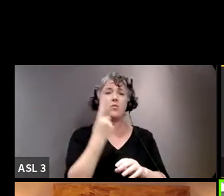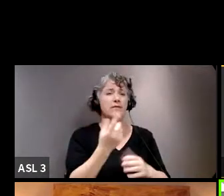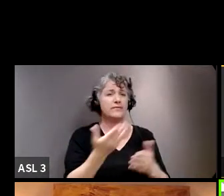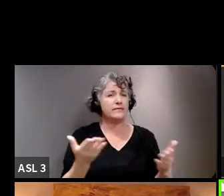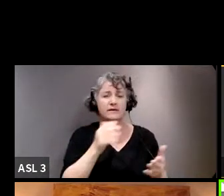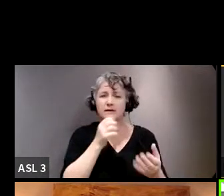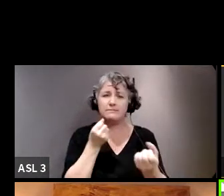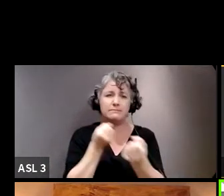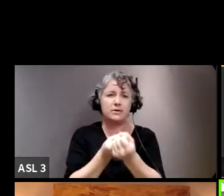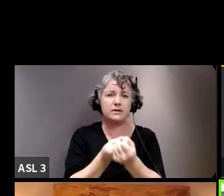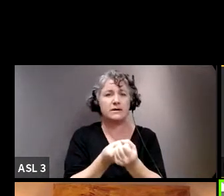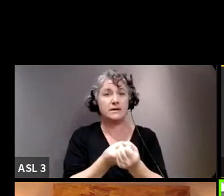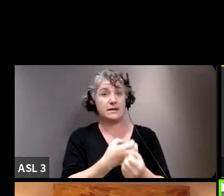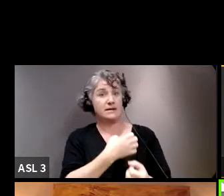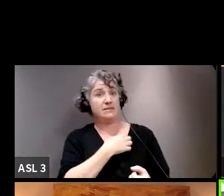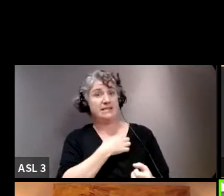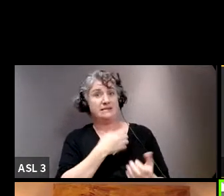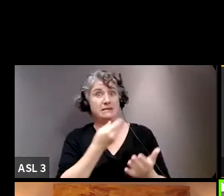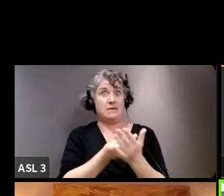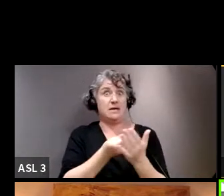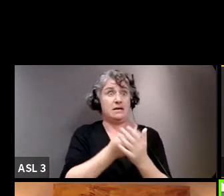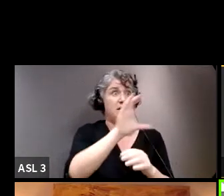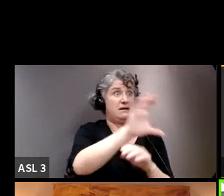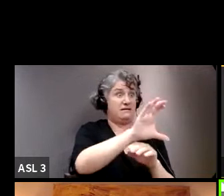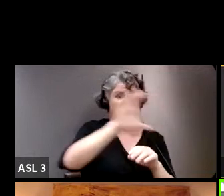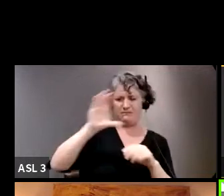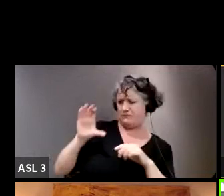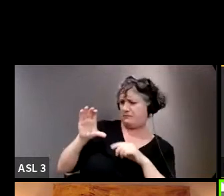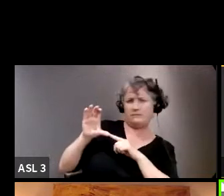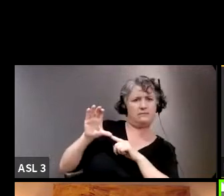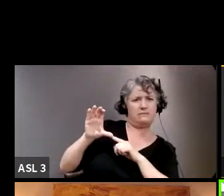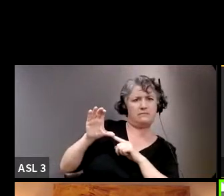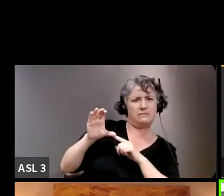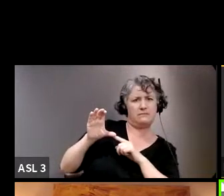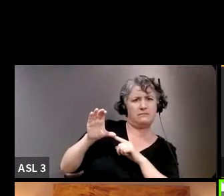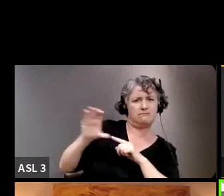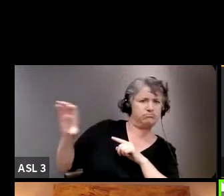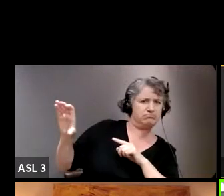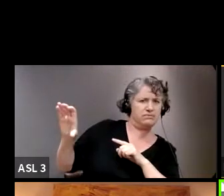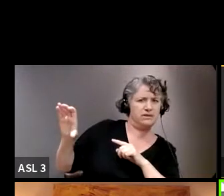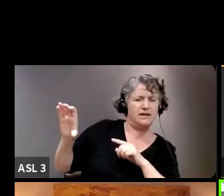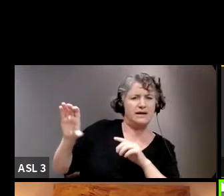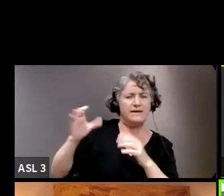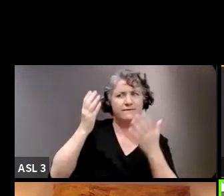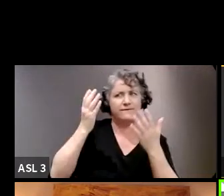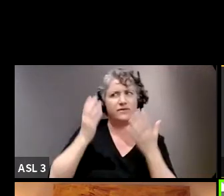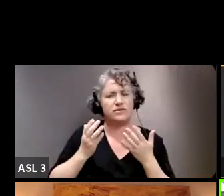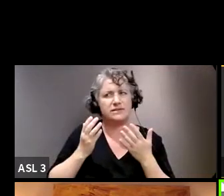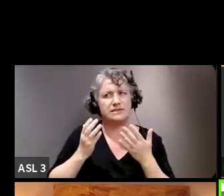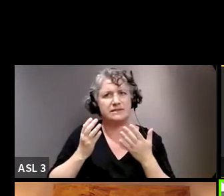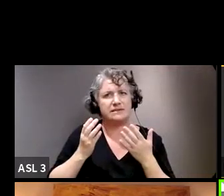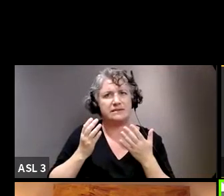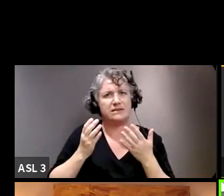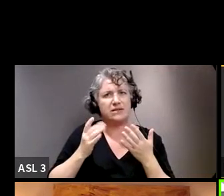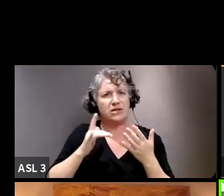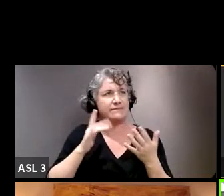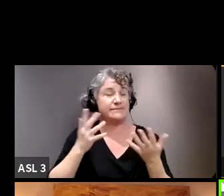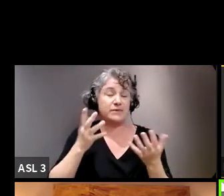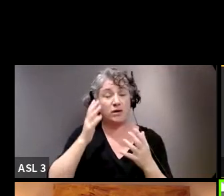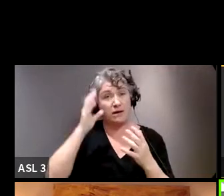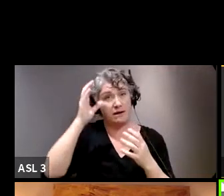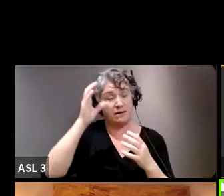defund movement which quite frankly has been unfortunately um in some cases undermined by